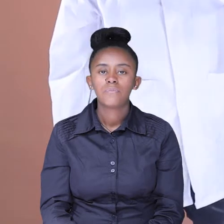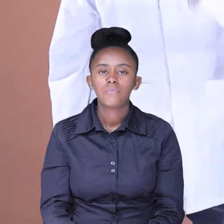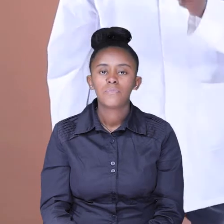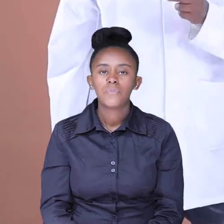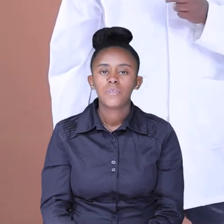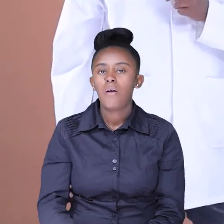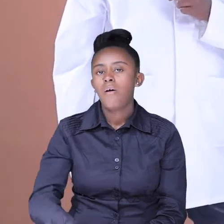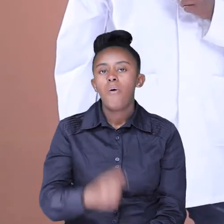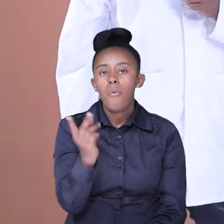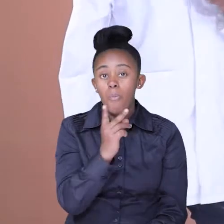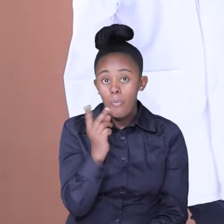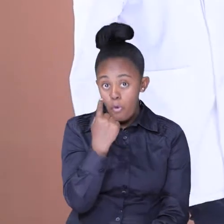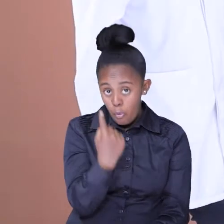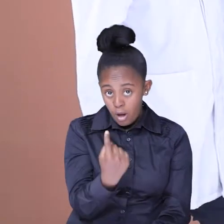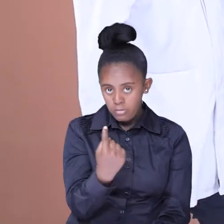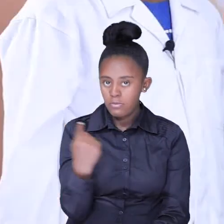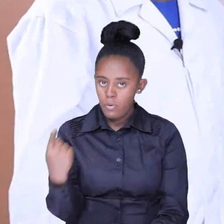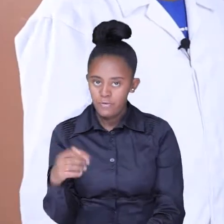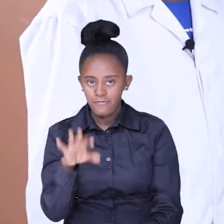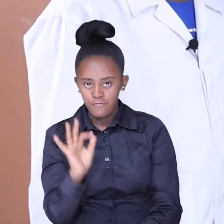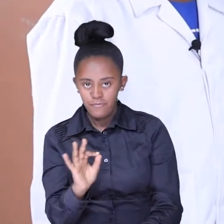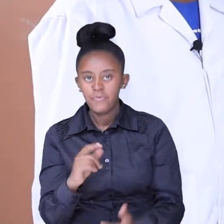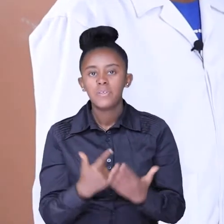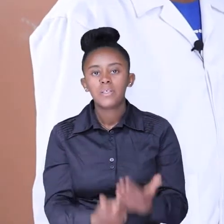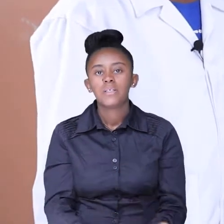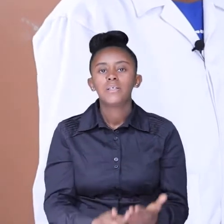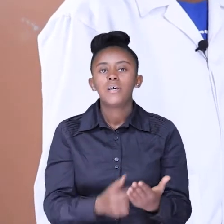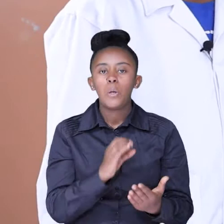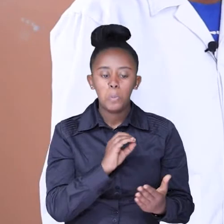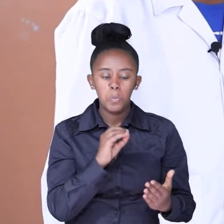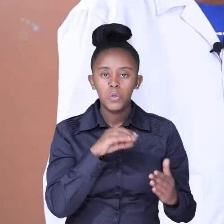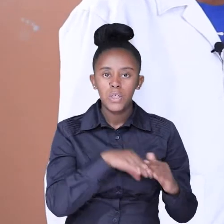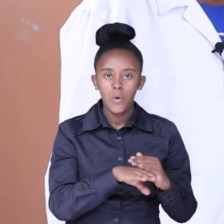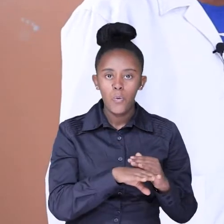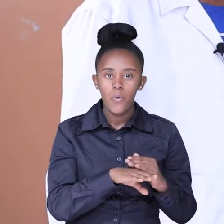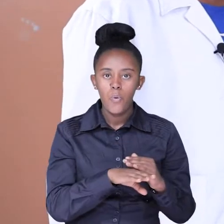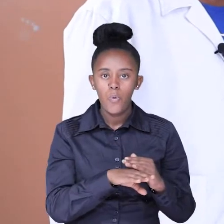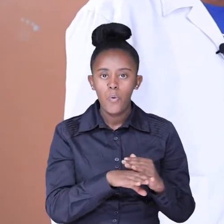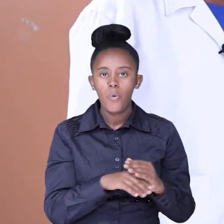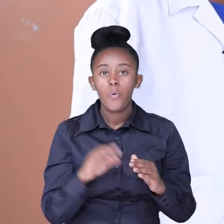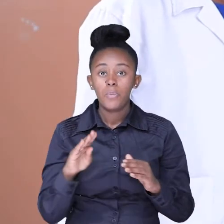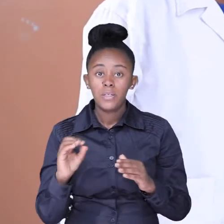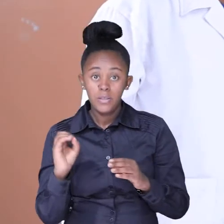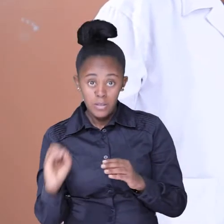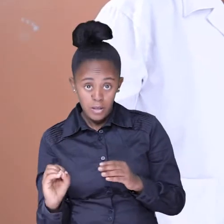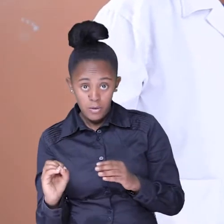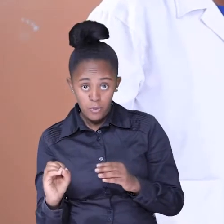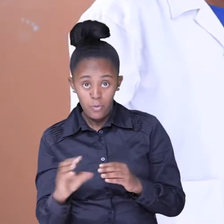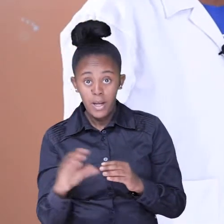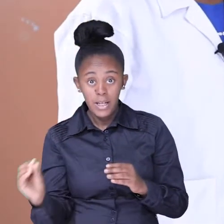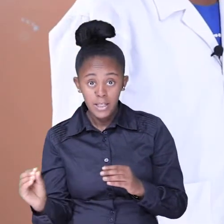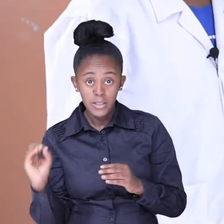them is 1. And let's input 0, output input at B is 0, and the gate is